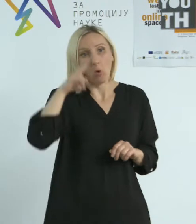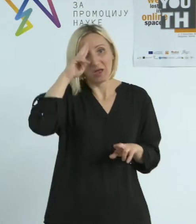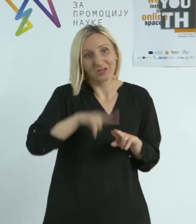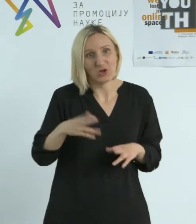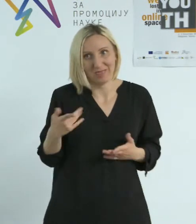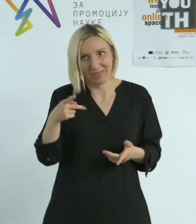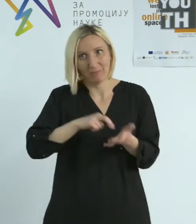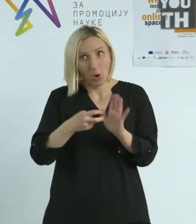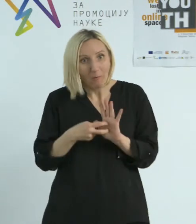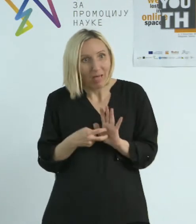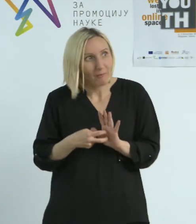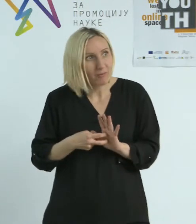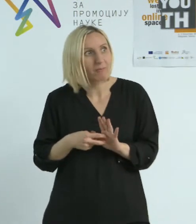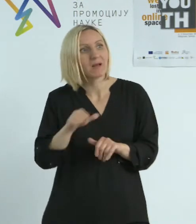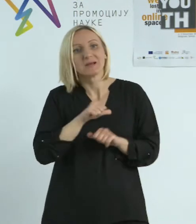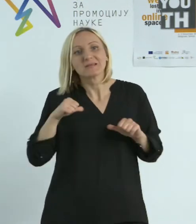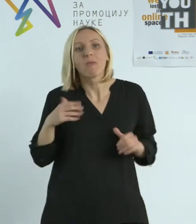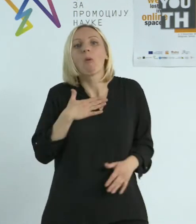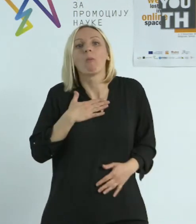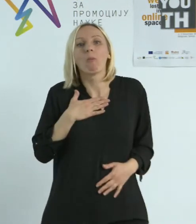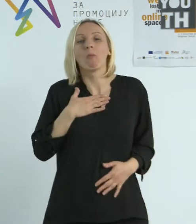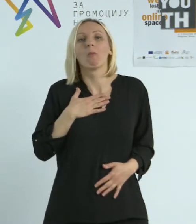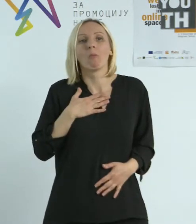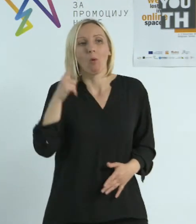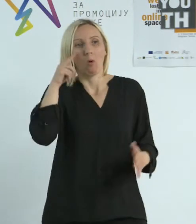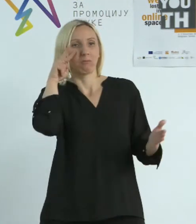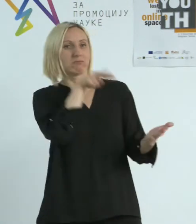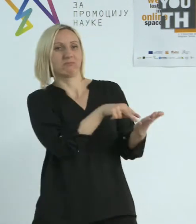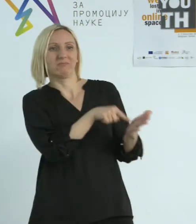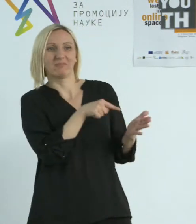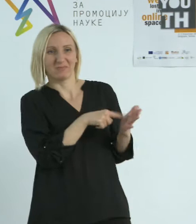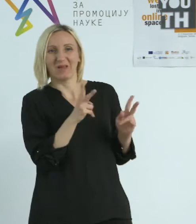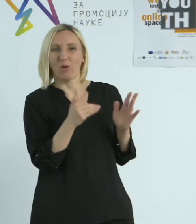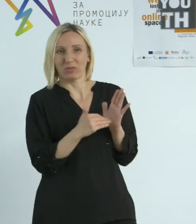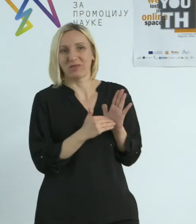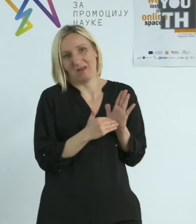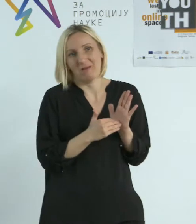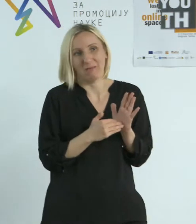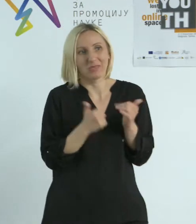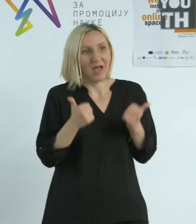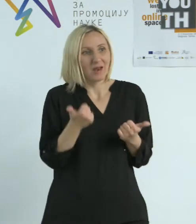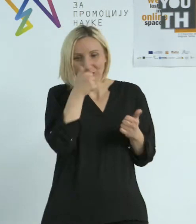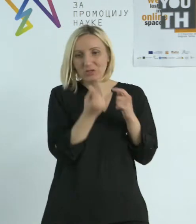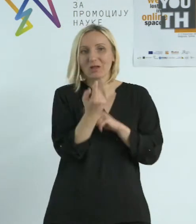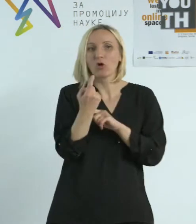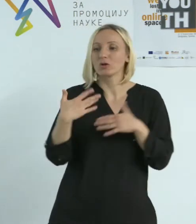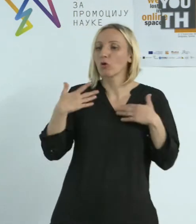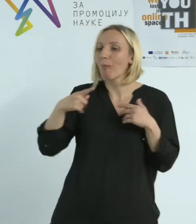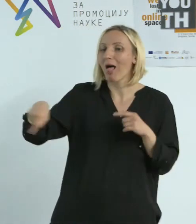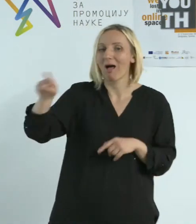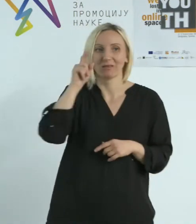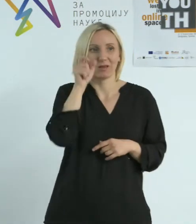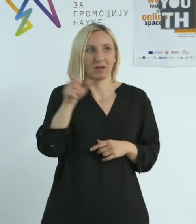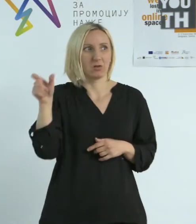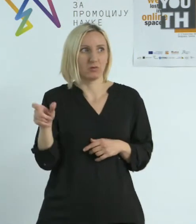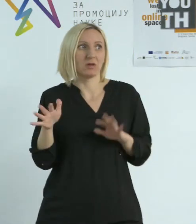the problems, but just my point of how things working today among young people and how we